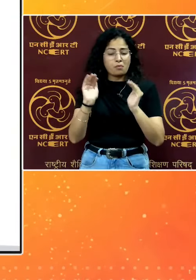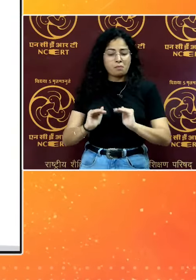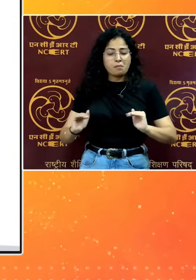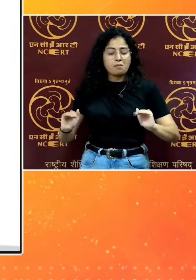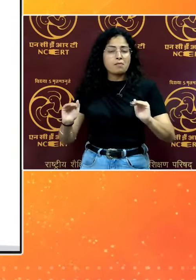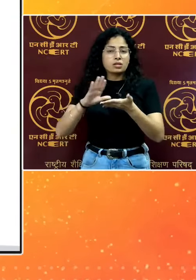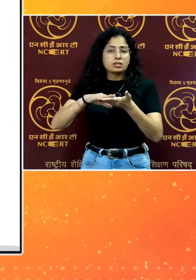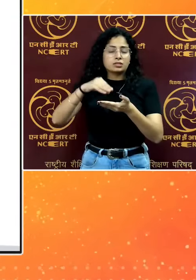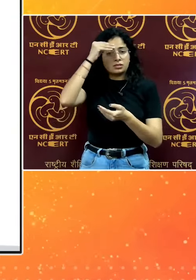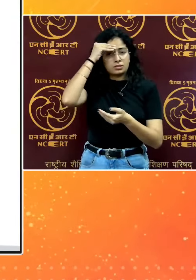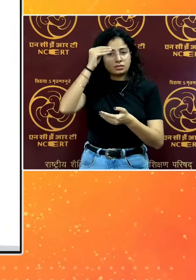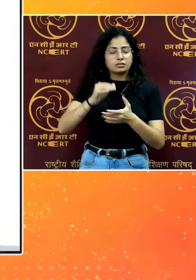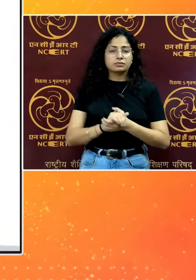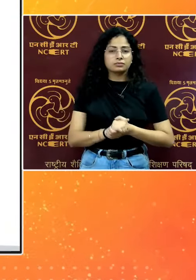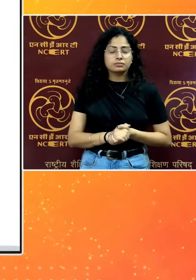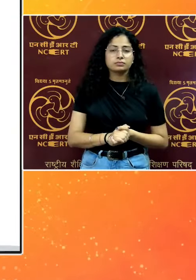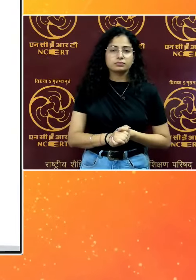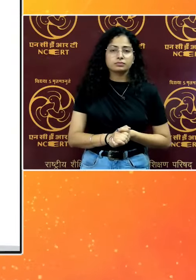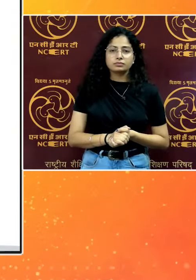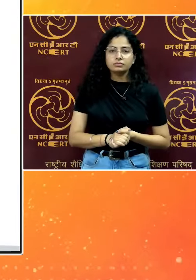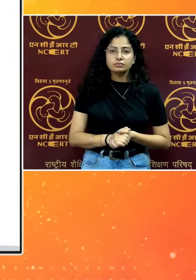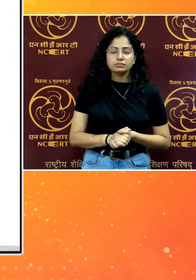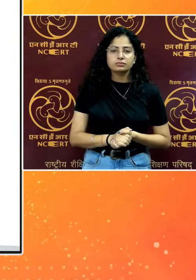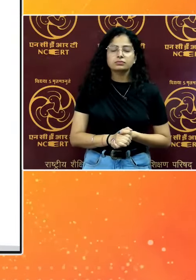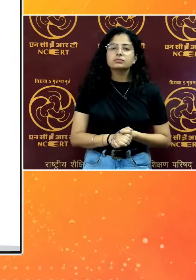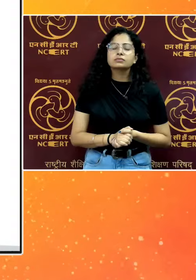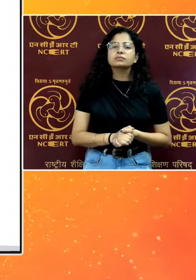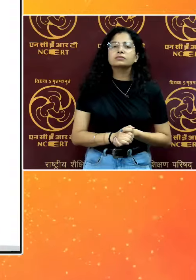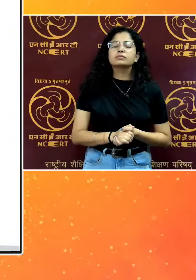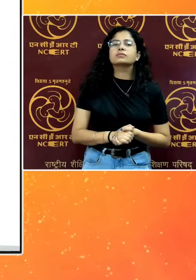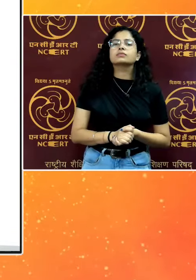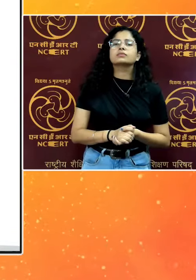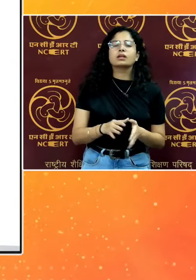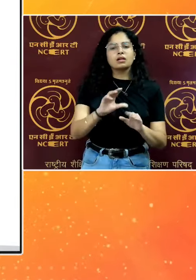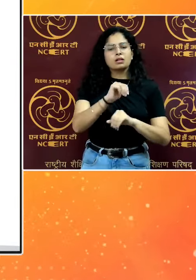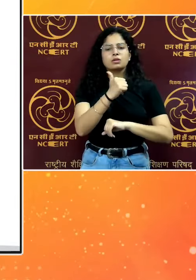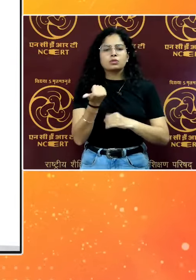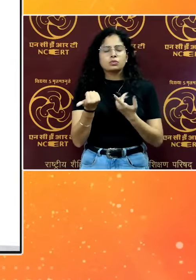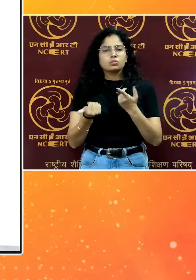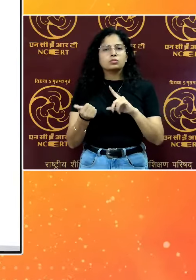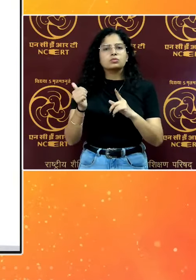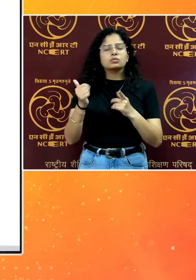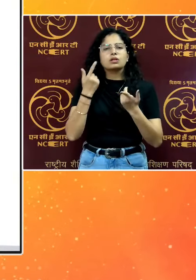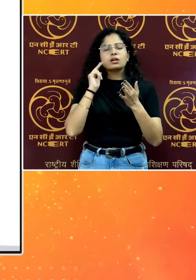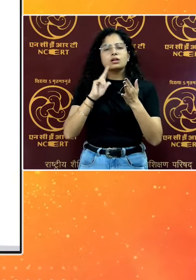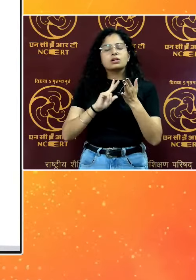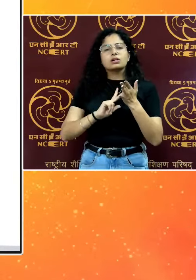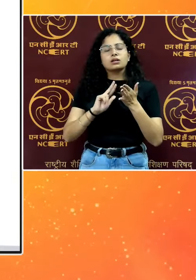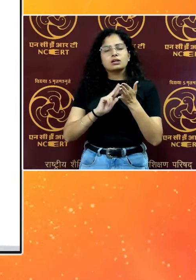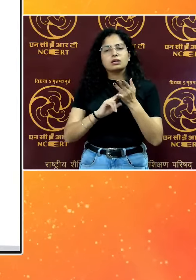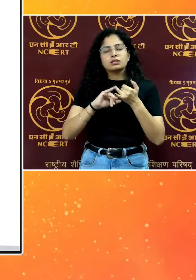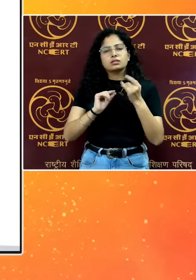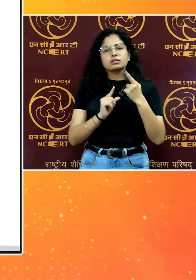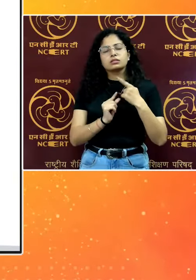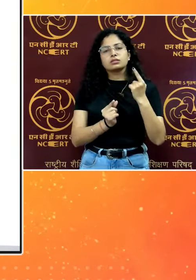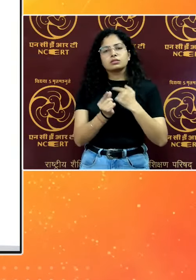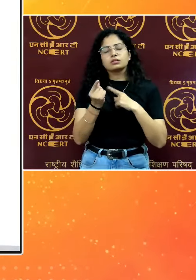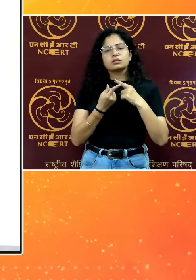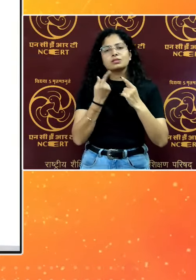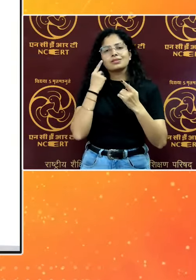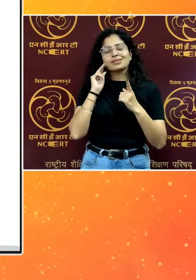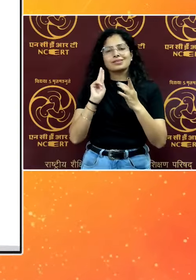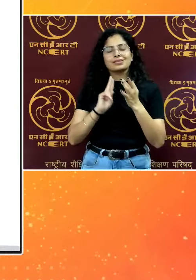from the classroom. So in our institute, we have two centers. One is Okay. the Center for